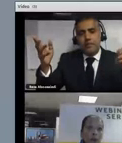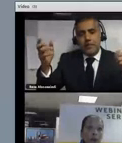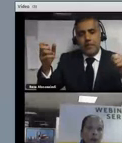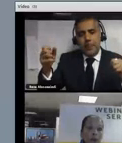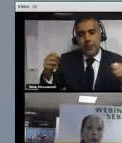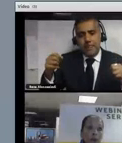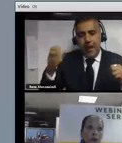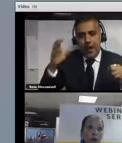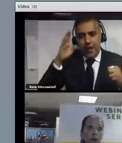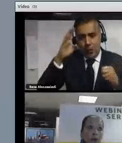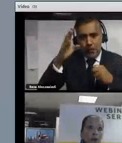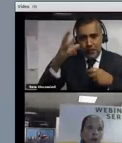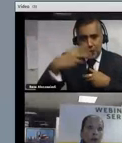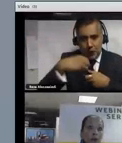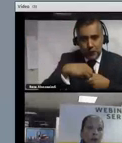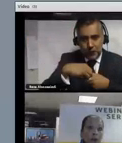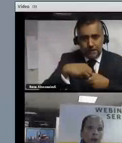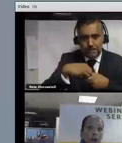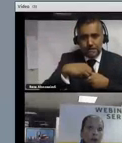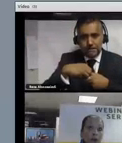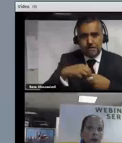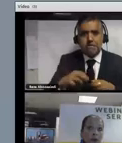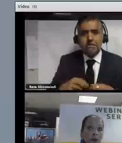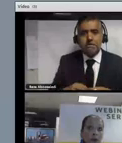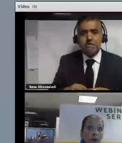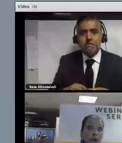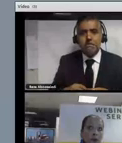they would be included. Like I said,